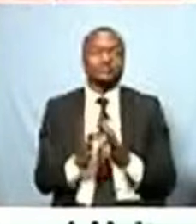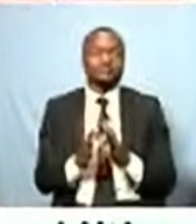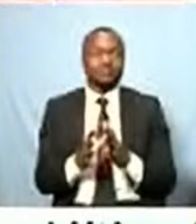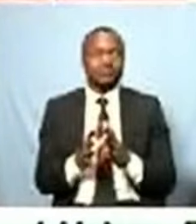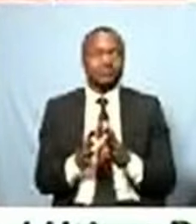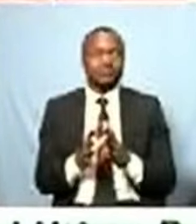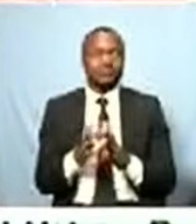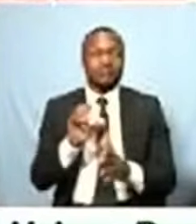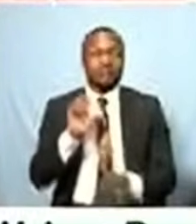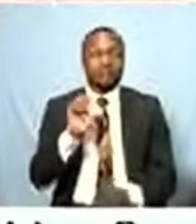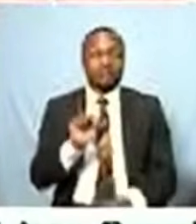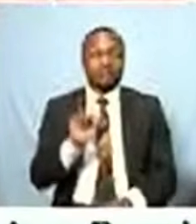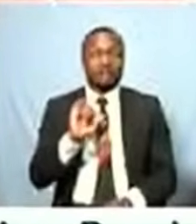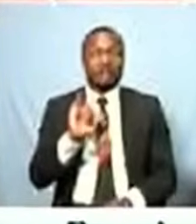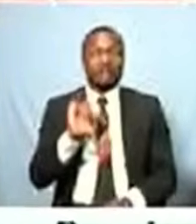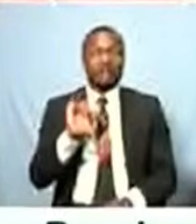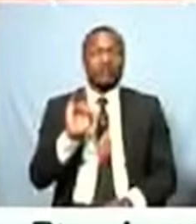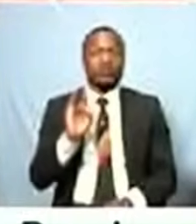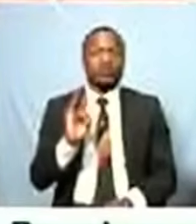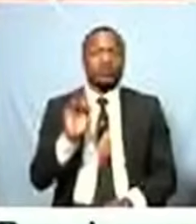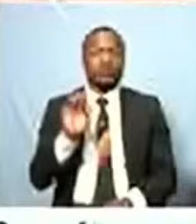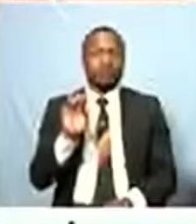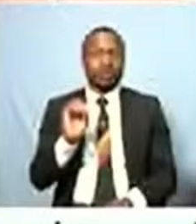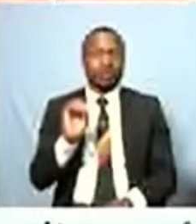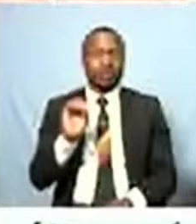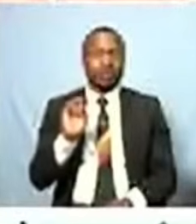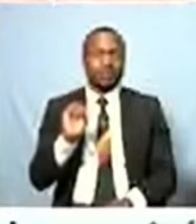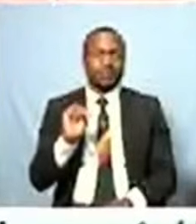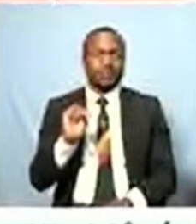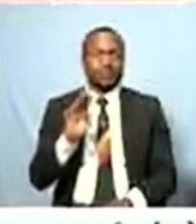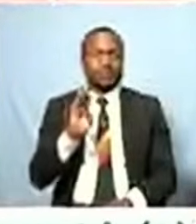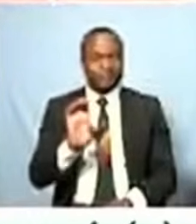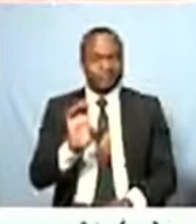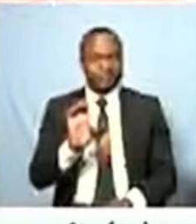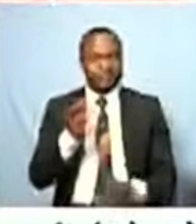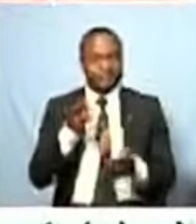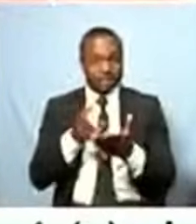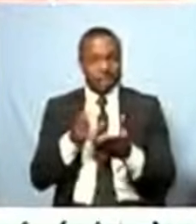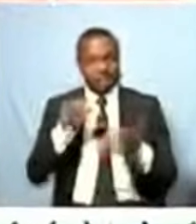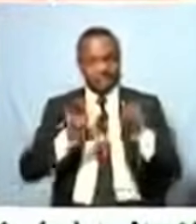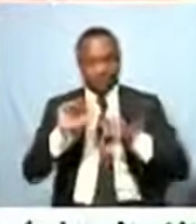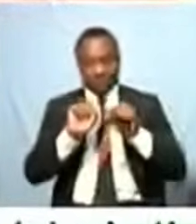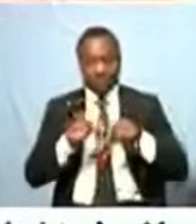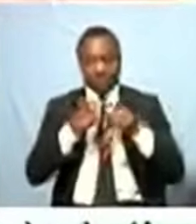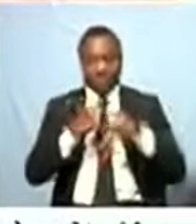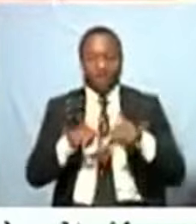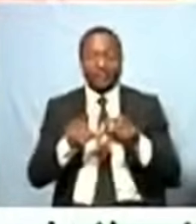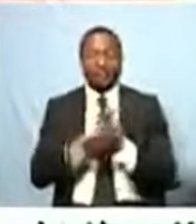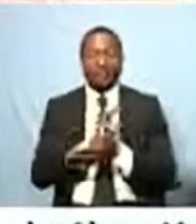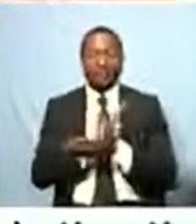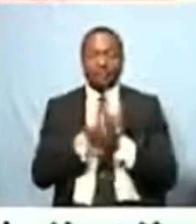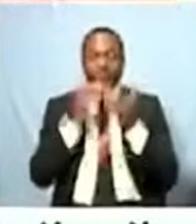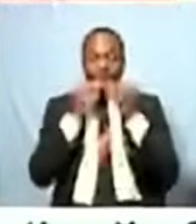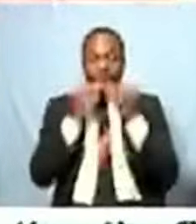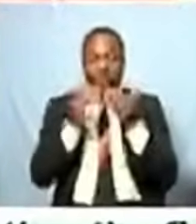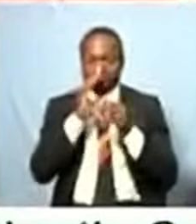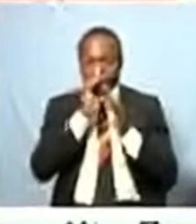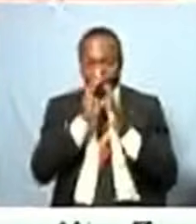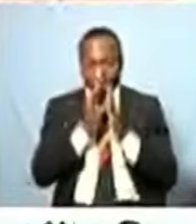Engineer Skombe, just to make sure that these assessments are done as quickly as possible. Thank you, Madam Speaker. Thank